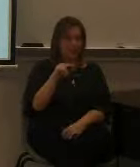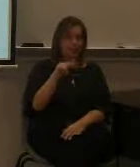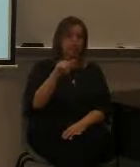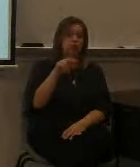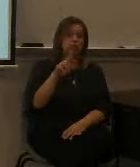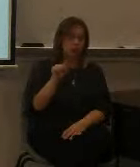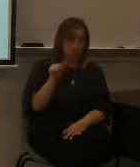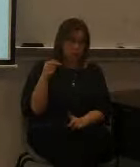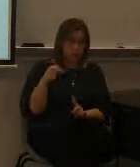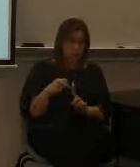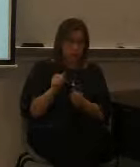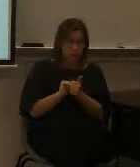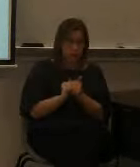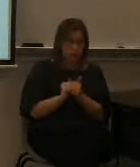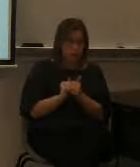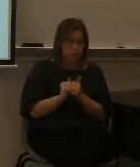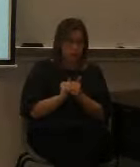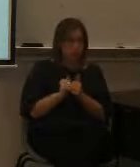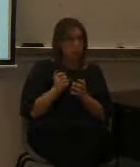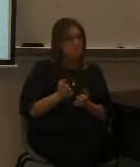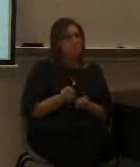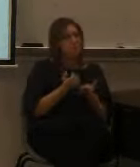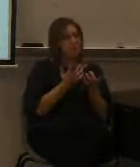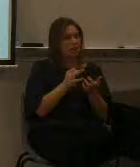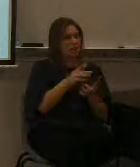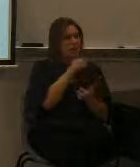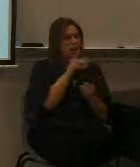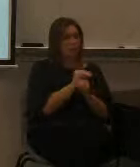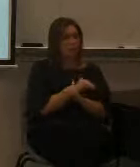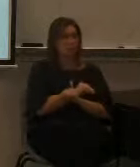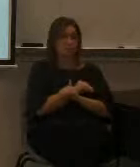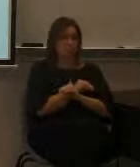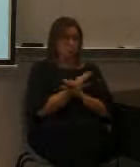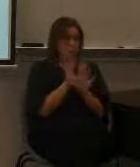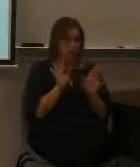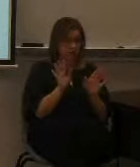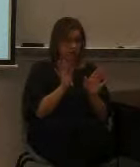kinds of things. Many of the really bright